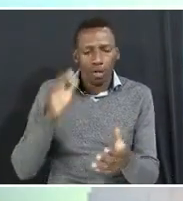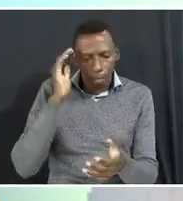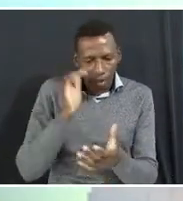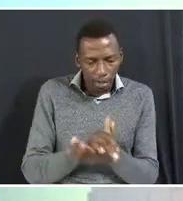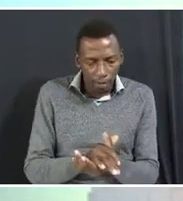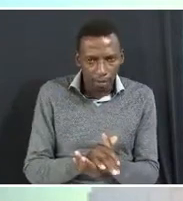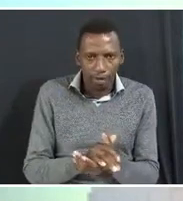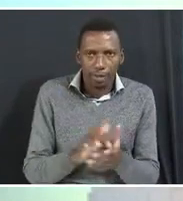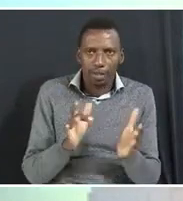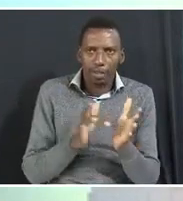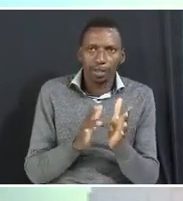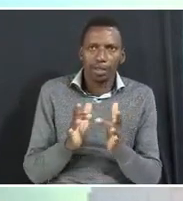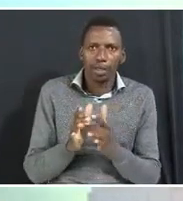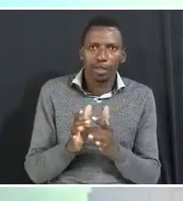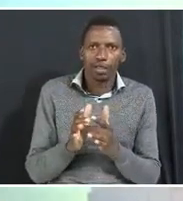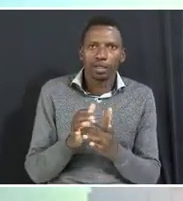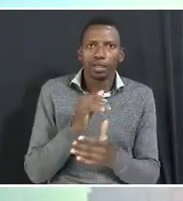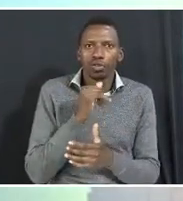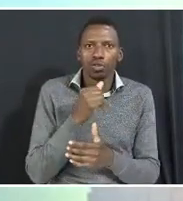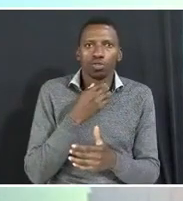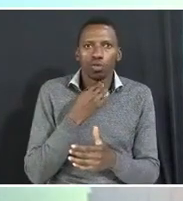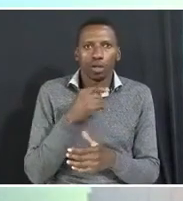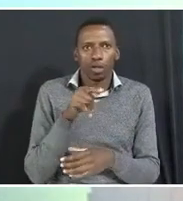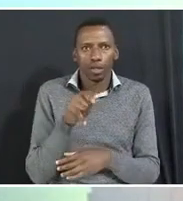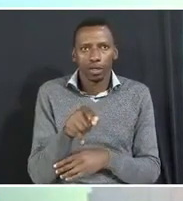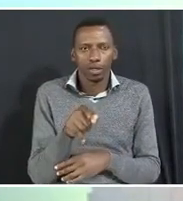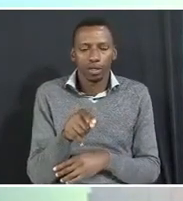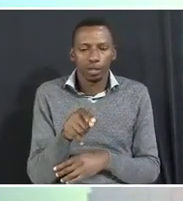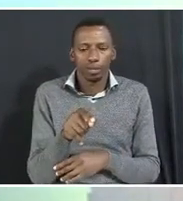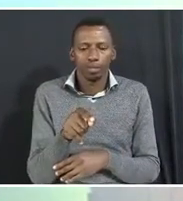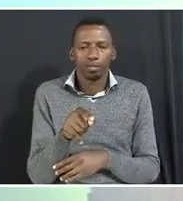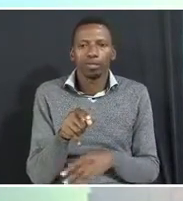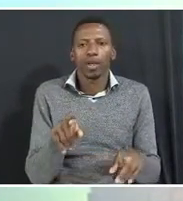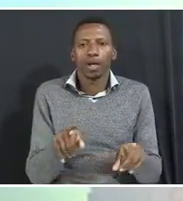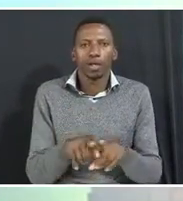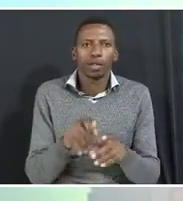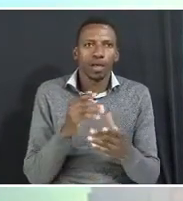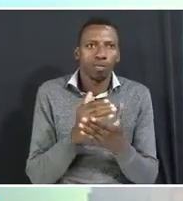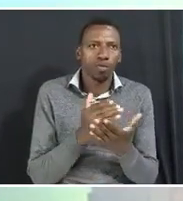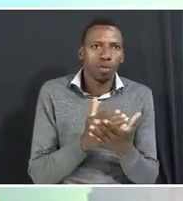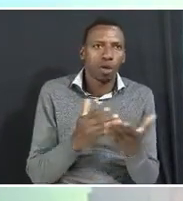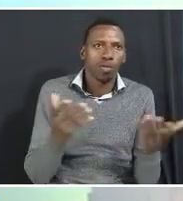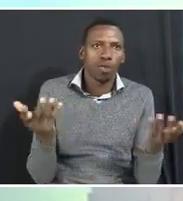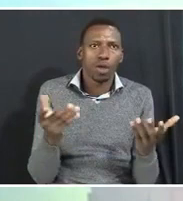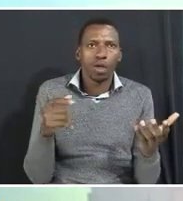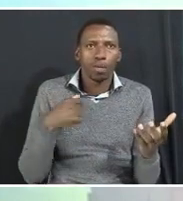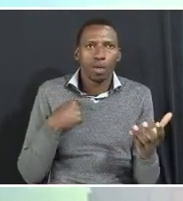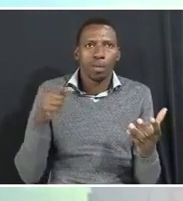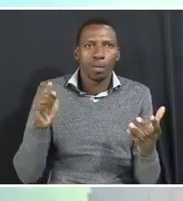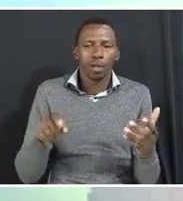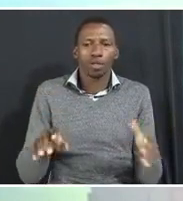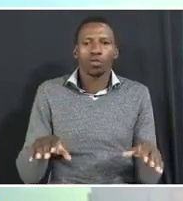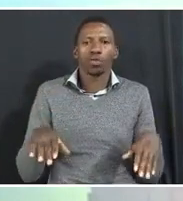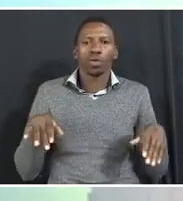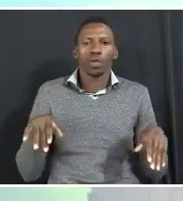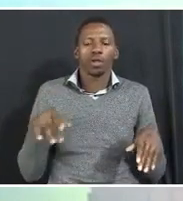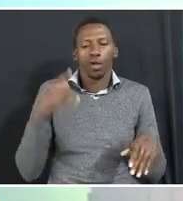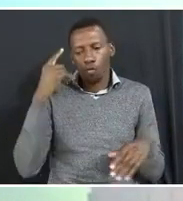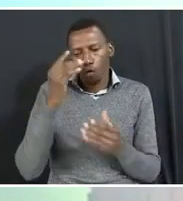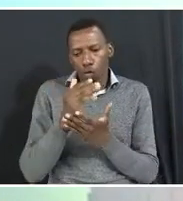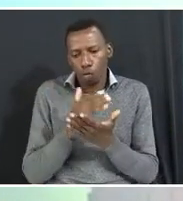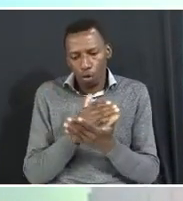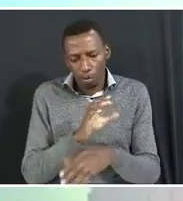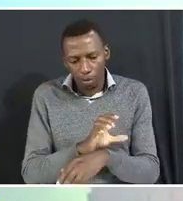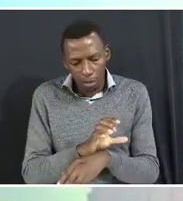not that this to be carried out as a program whereby I have to wait for a program of the church to